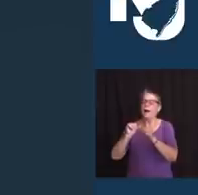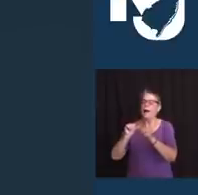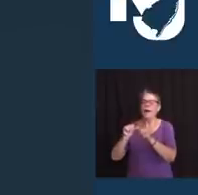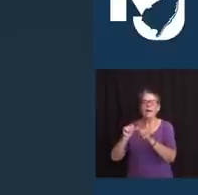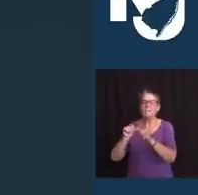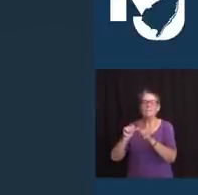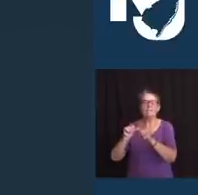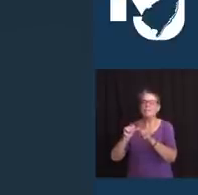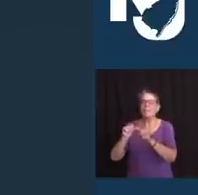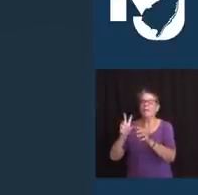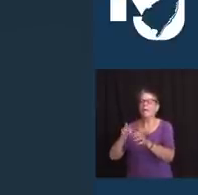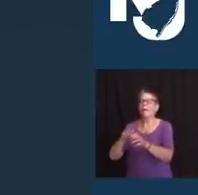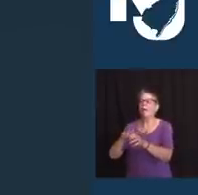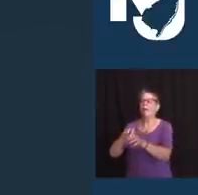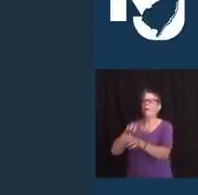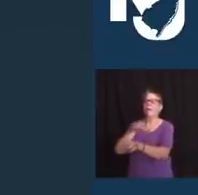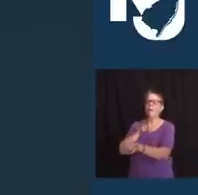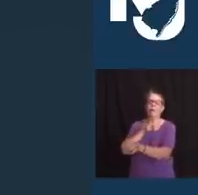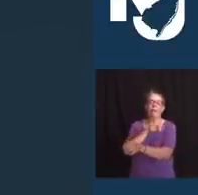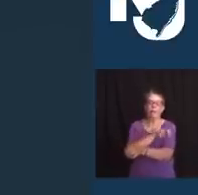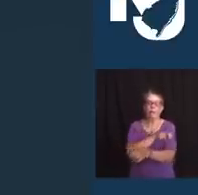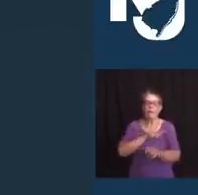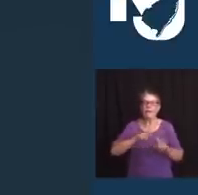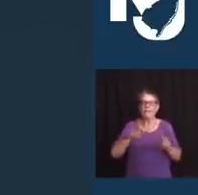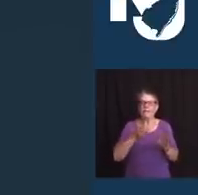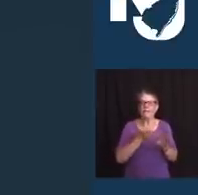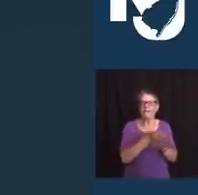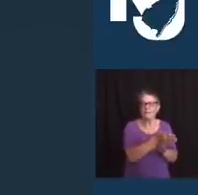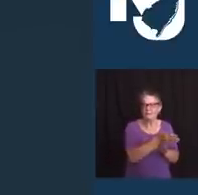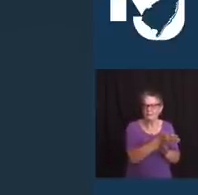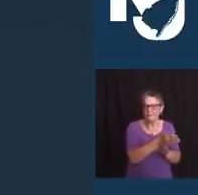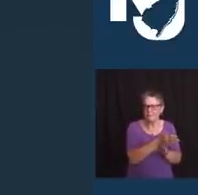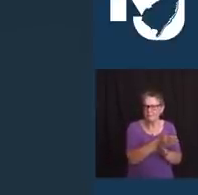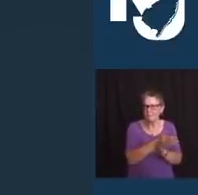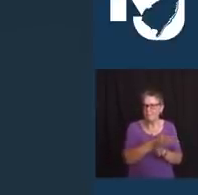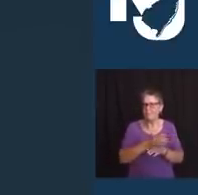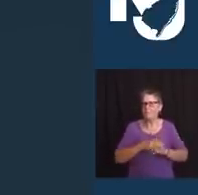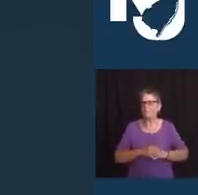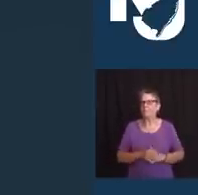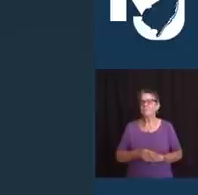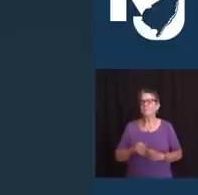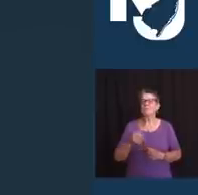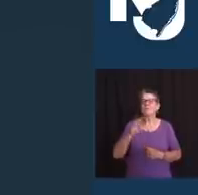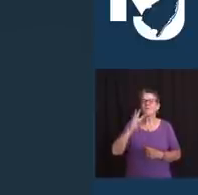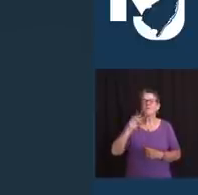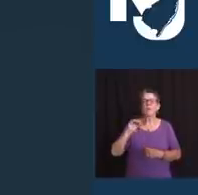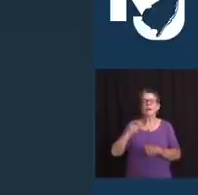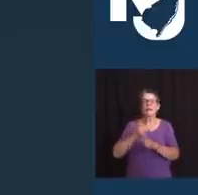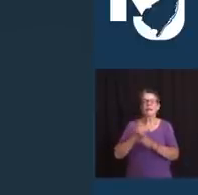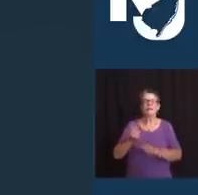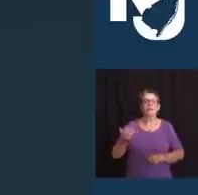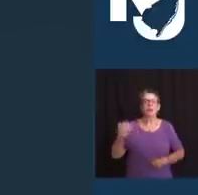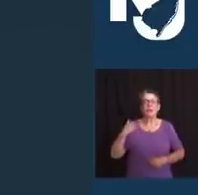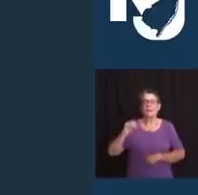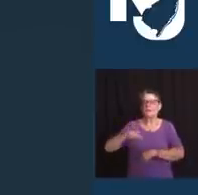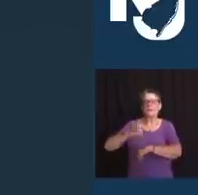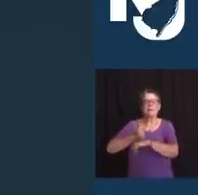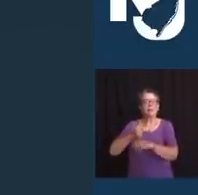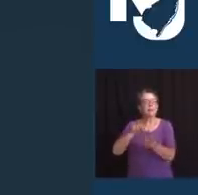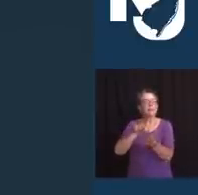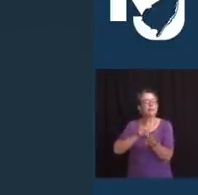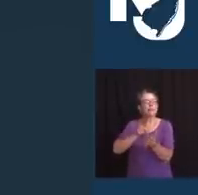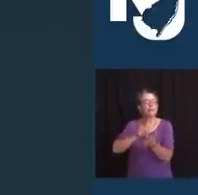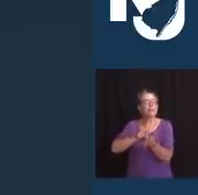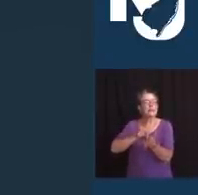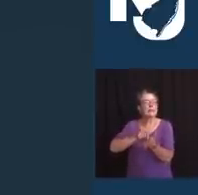way. Excuse me. Nearly 40 years ago, he founded Capital Printing Corporation in Middlesex Borough and